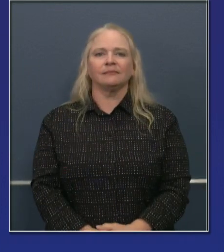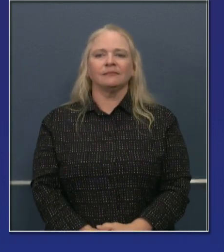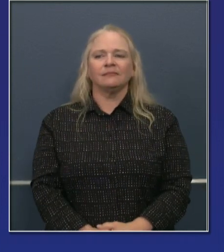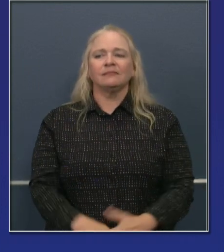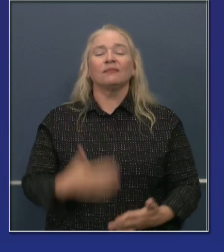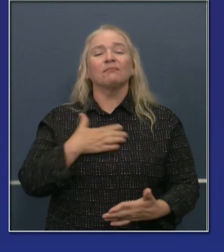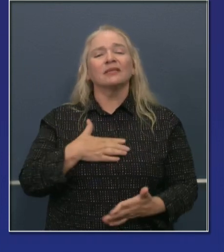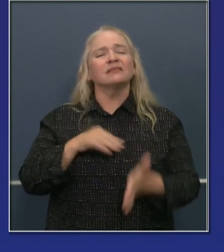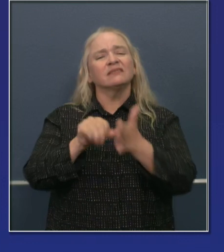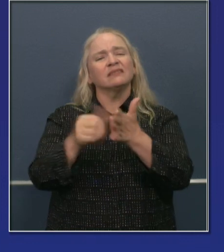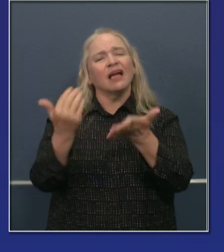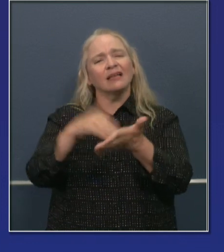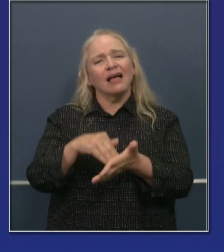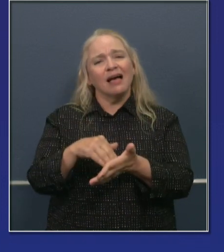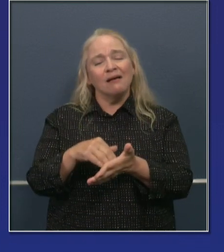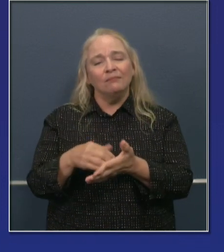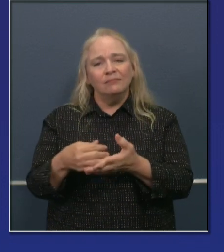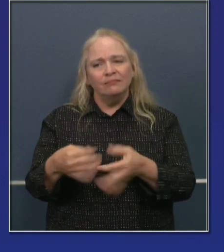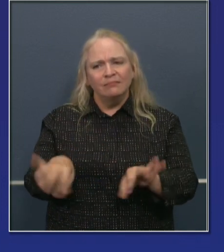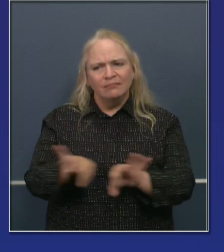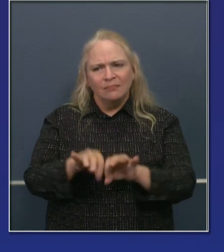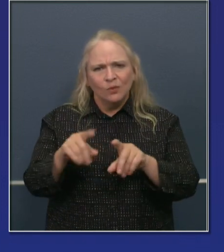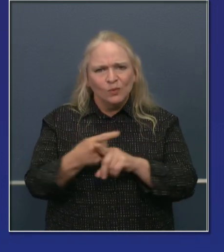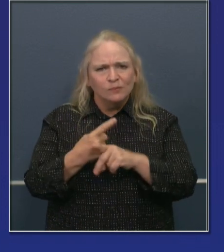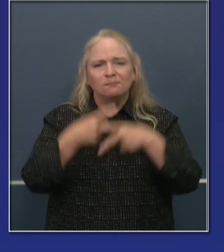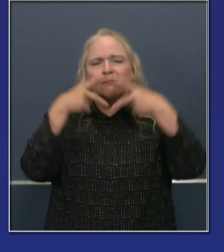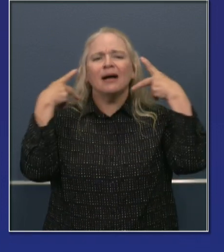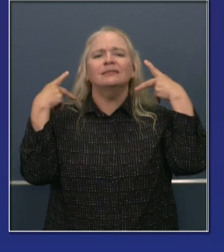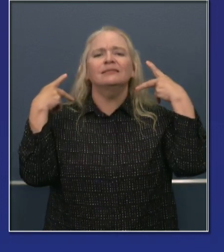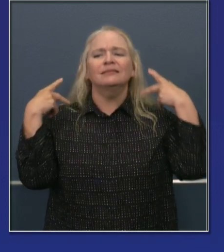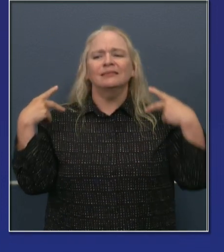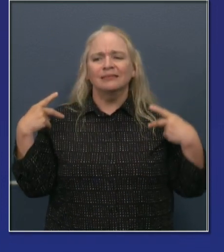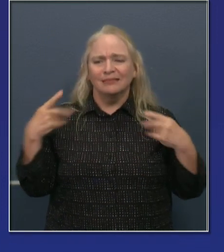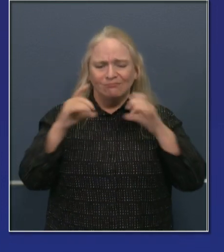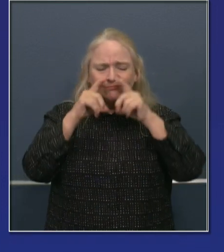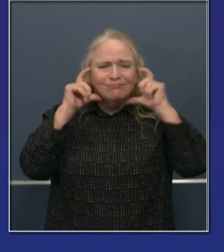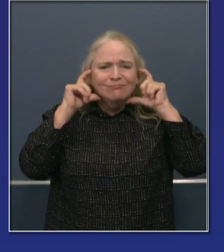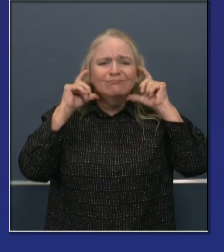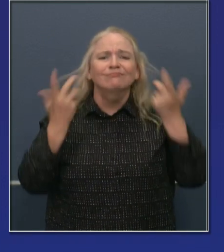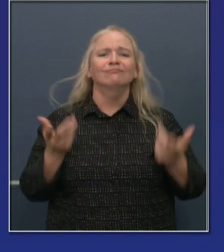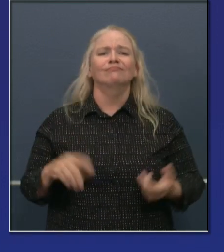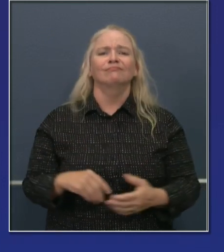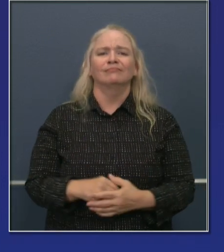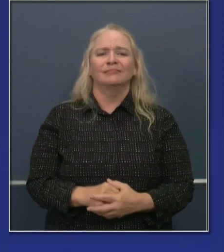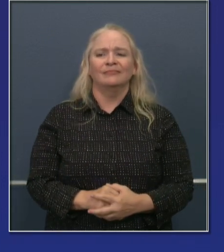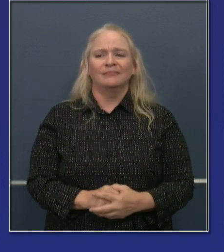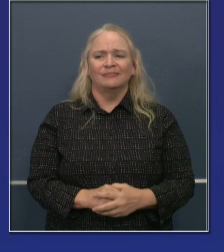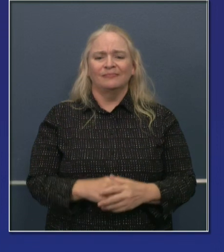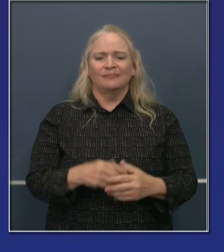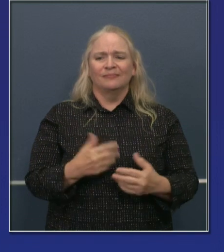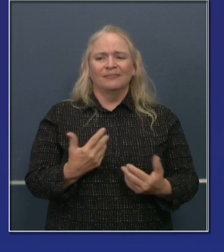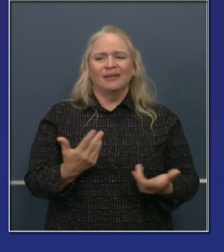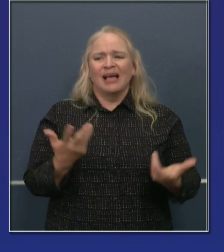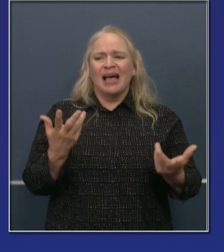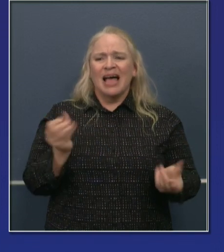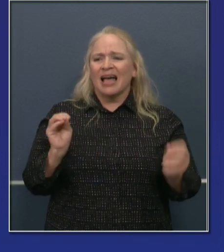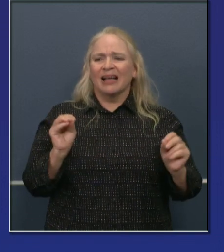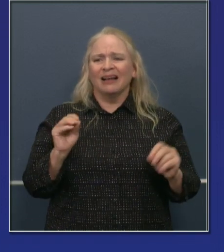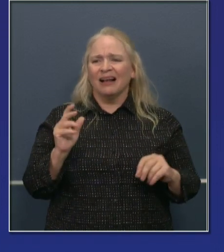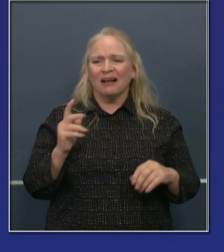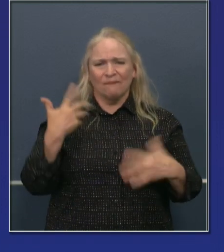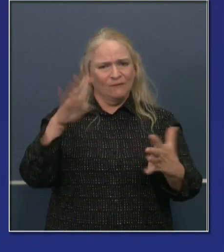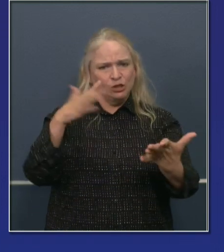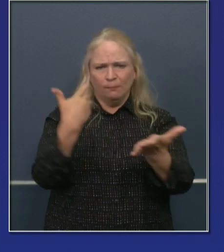you the importance of wearing a mask, wearing a face covering. What more evidence do you need than nations that have taken